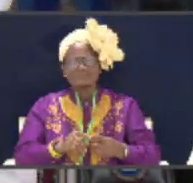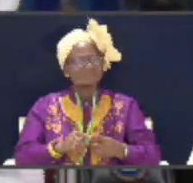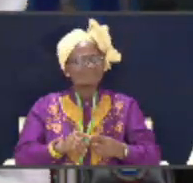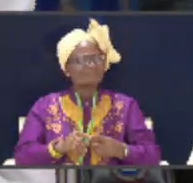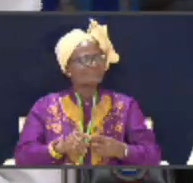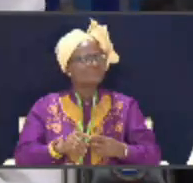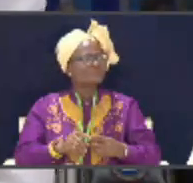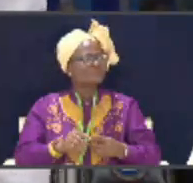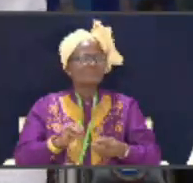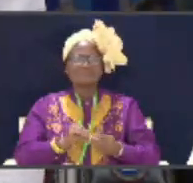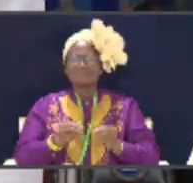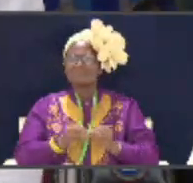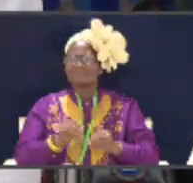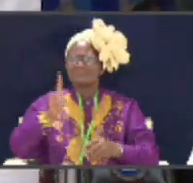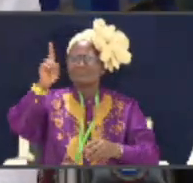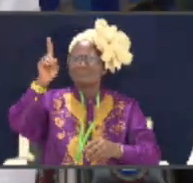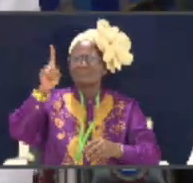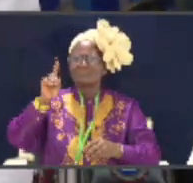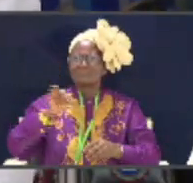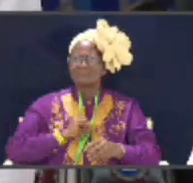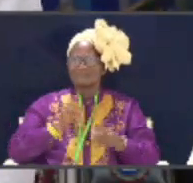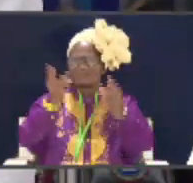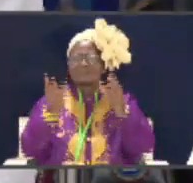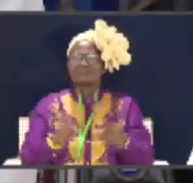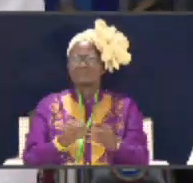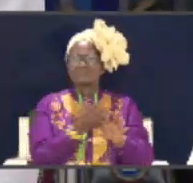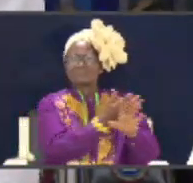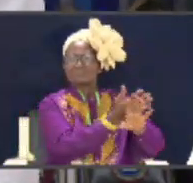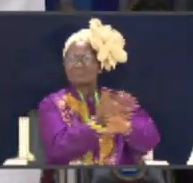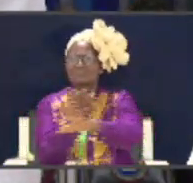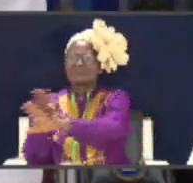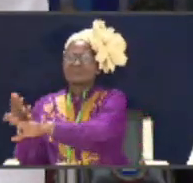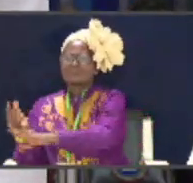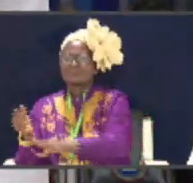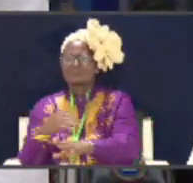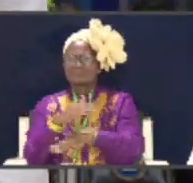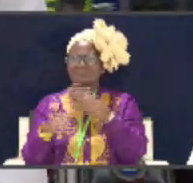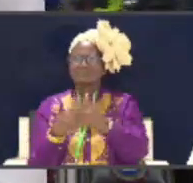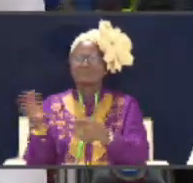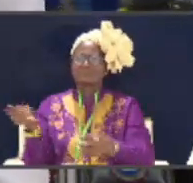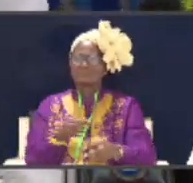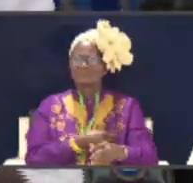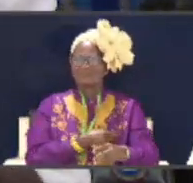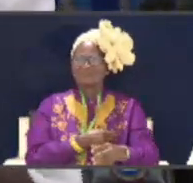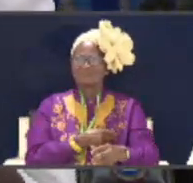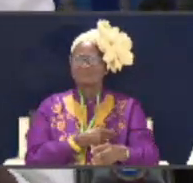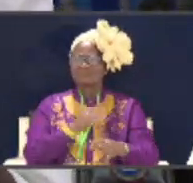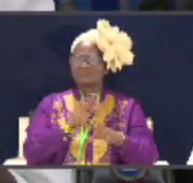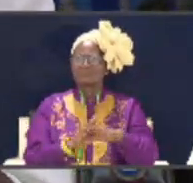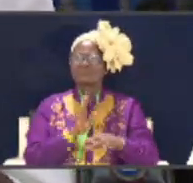But number one, I want to appeal to all of us. You know, we have a program or